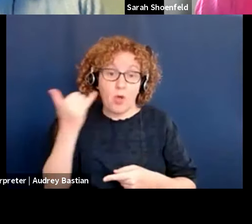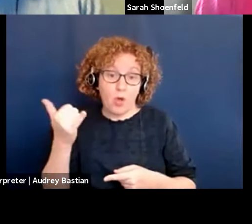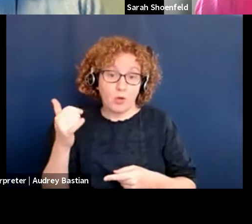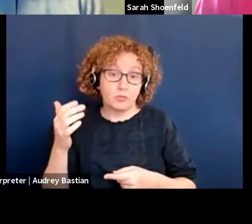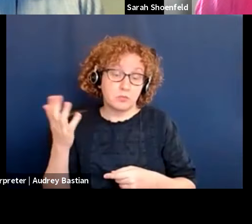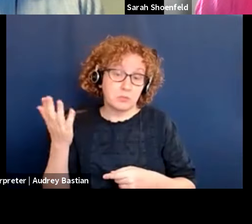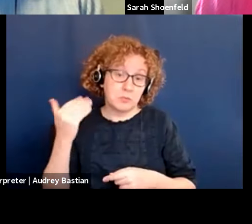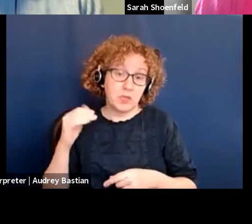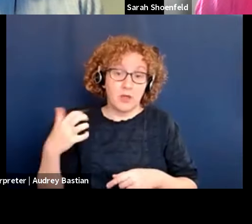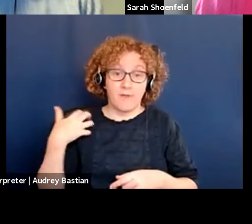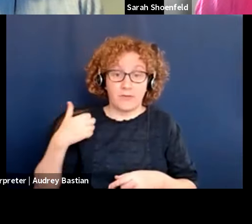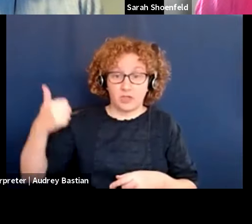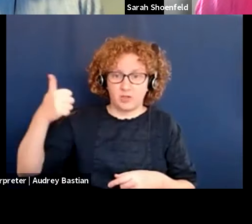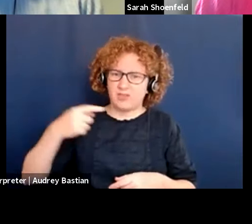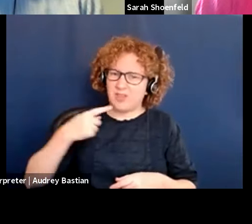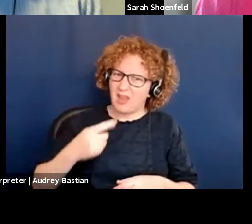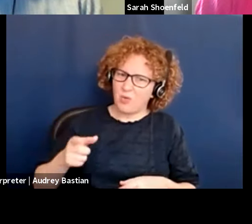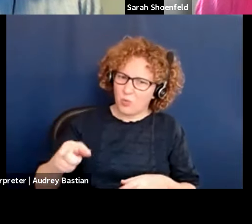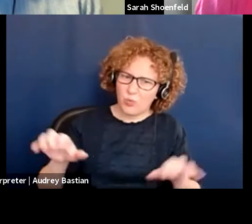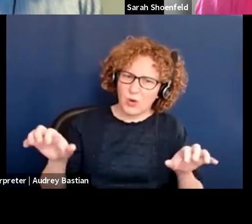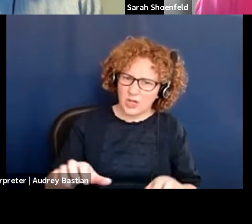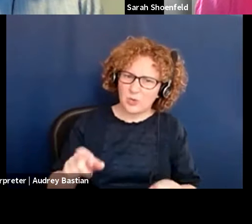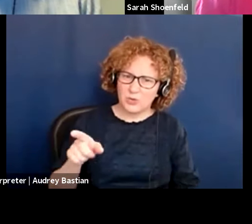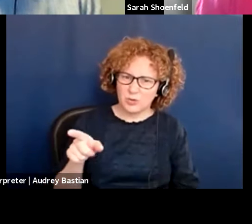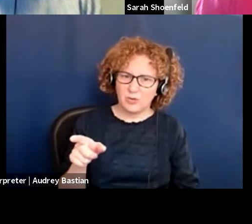said, hey, what have you done?